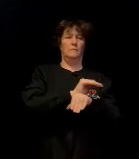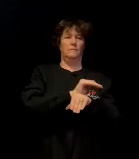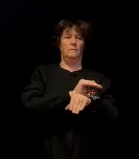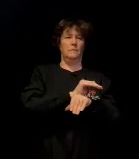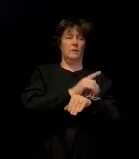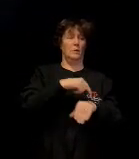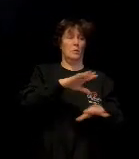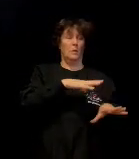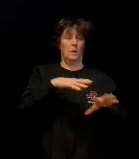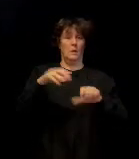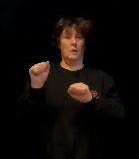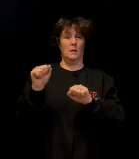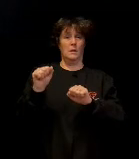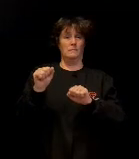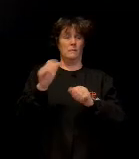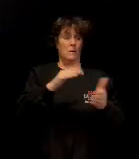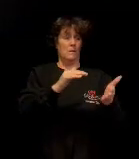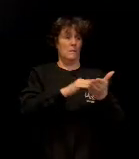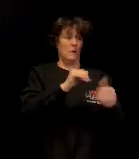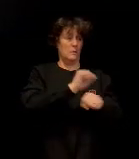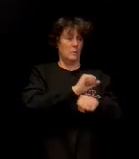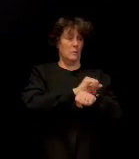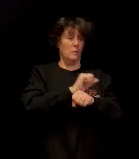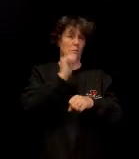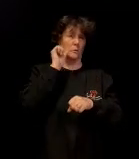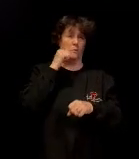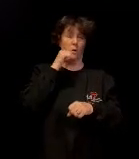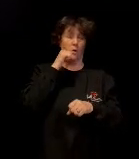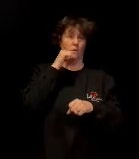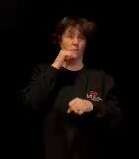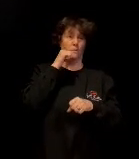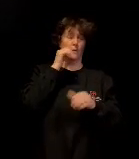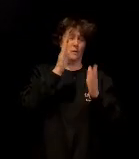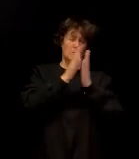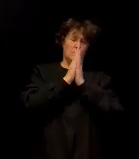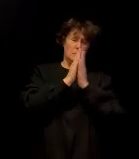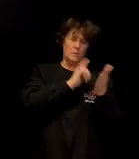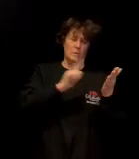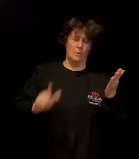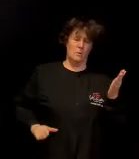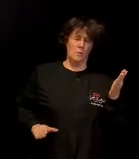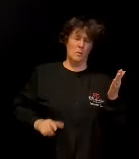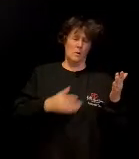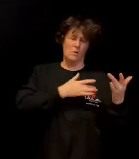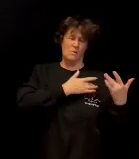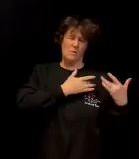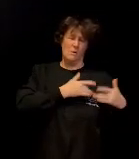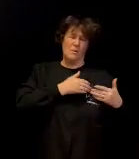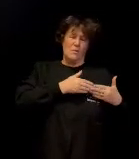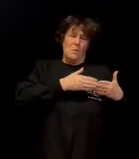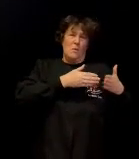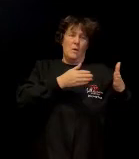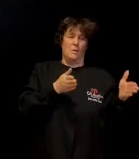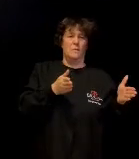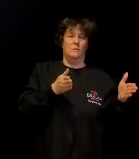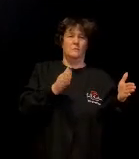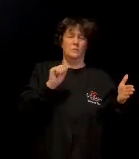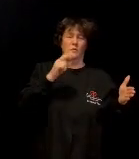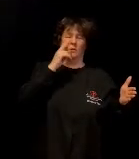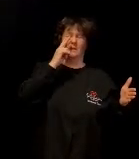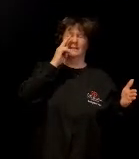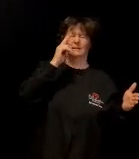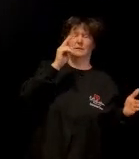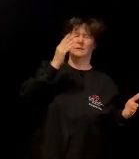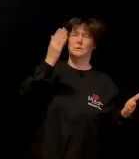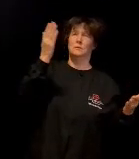we go home, we go to our work tomorrow, this week. I pray, Lord, that you would open the eyes of our hearts, that we could see